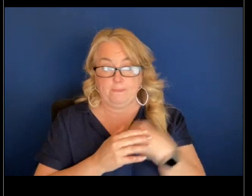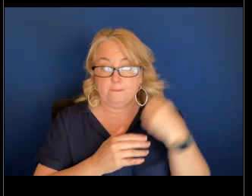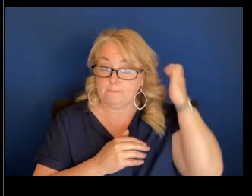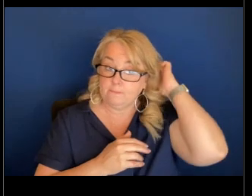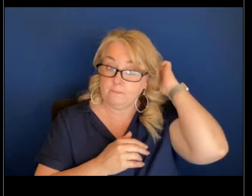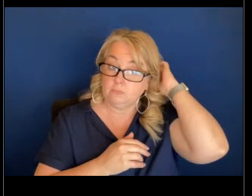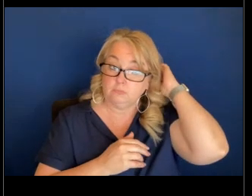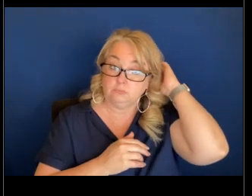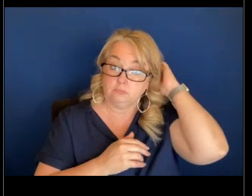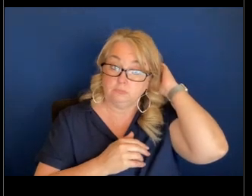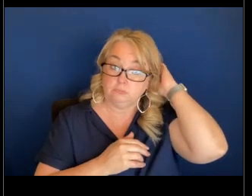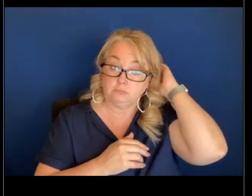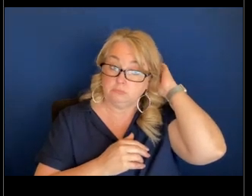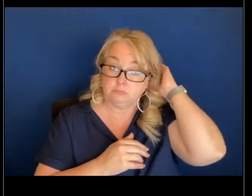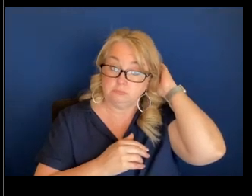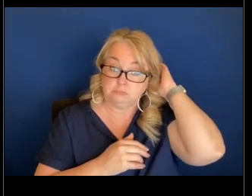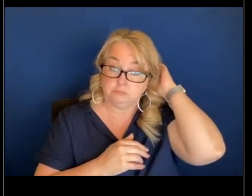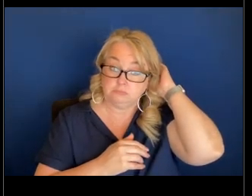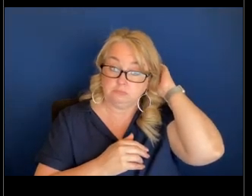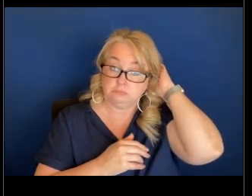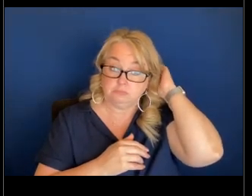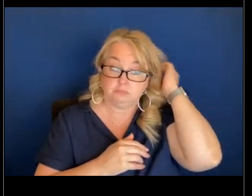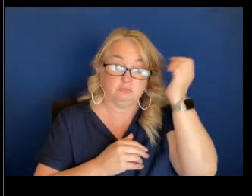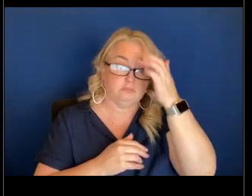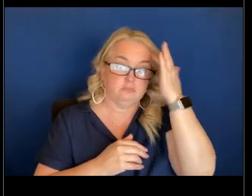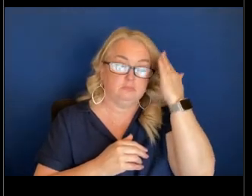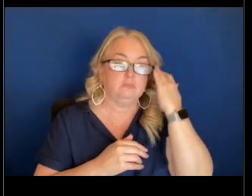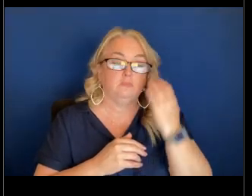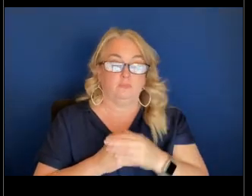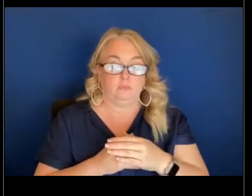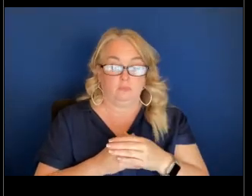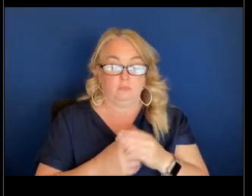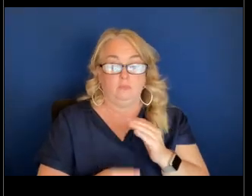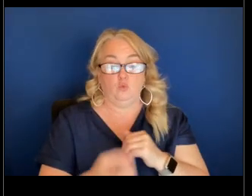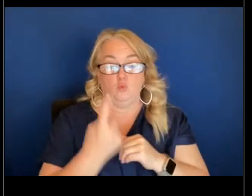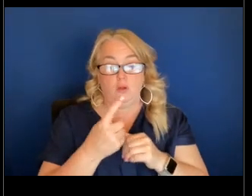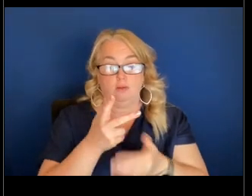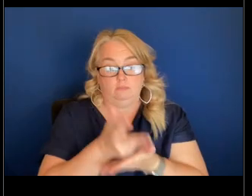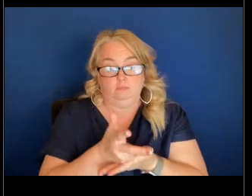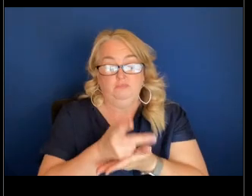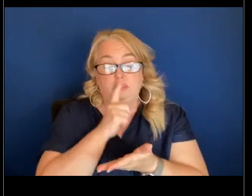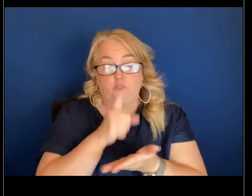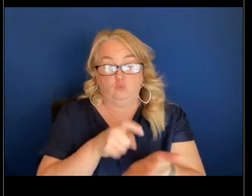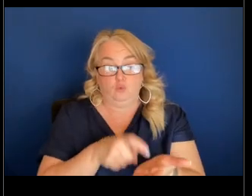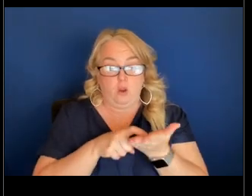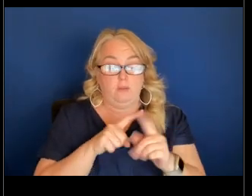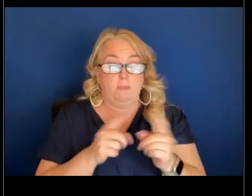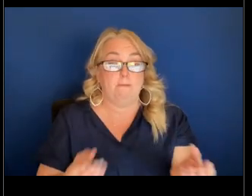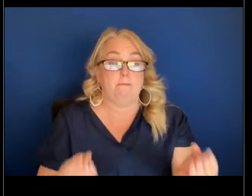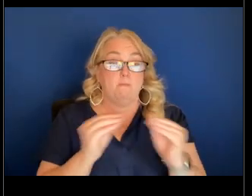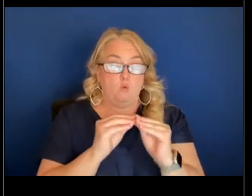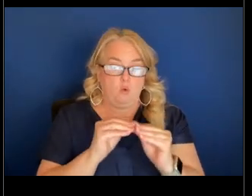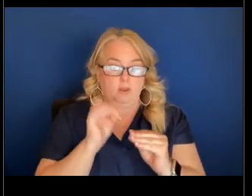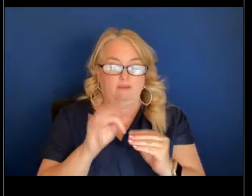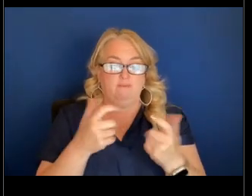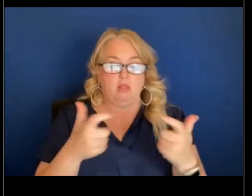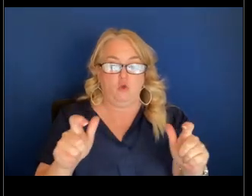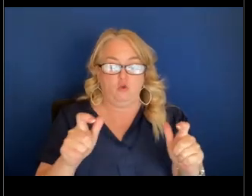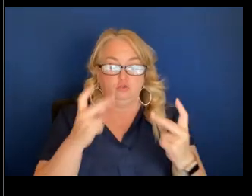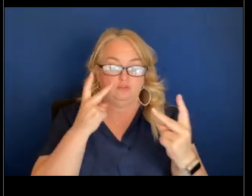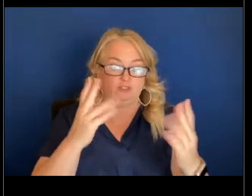A one space minimum is required, but more should be provided if a large amount of visitor parking